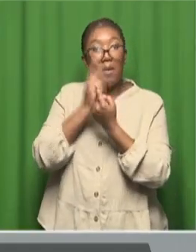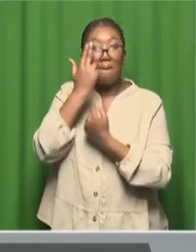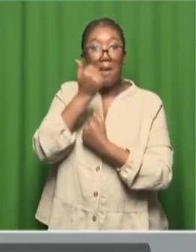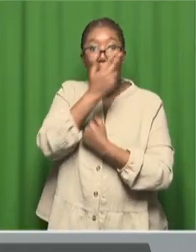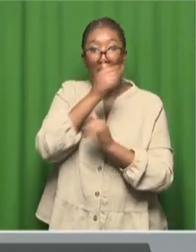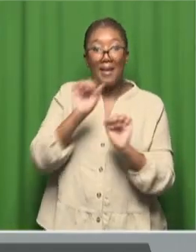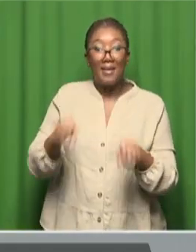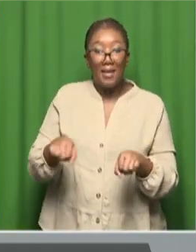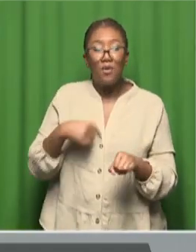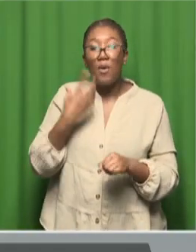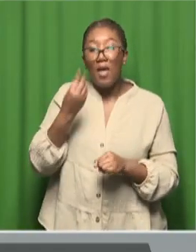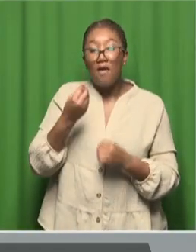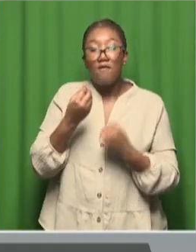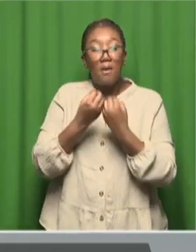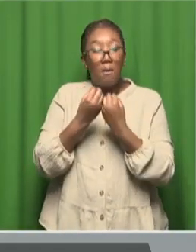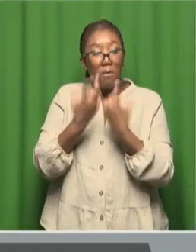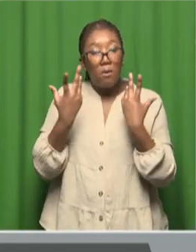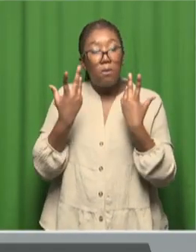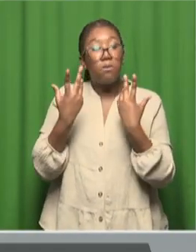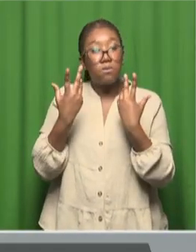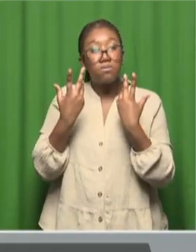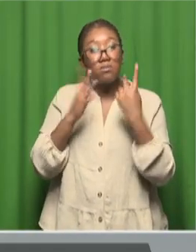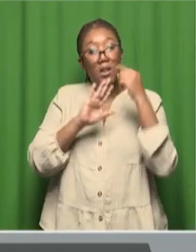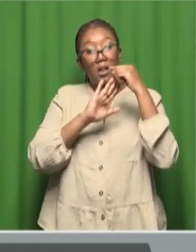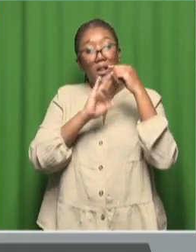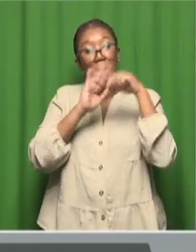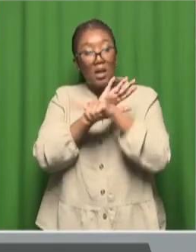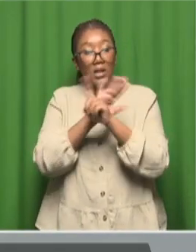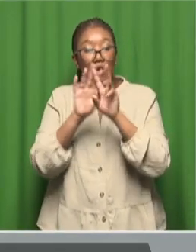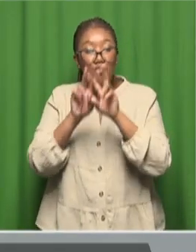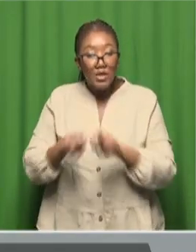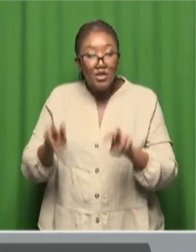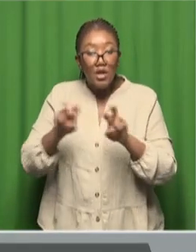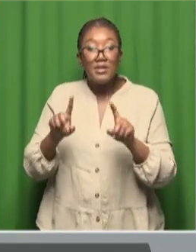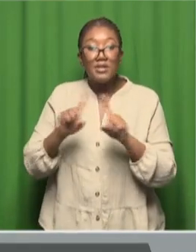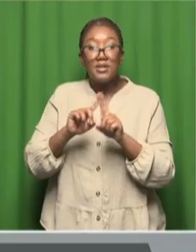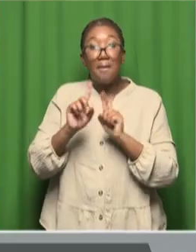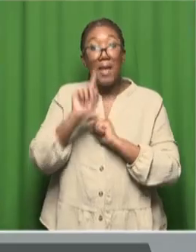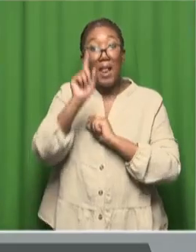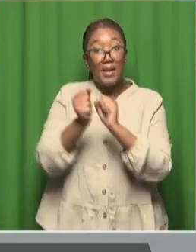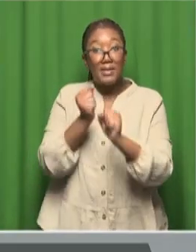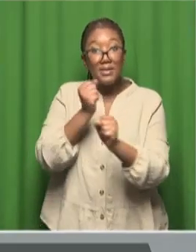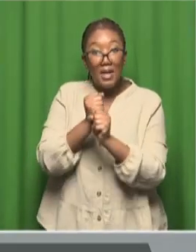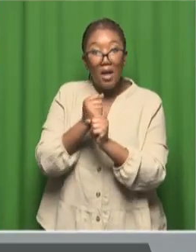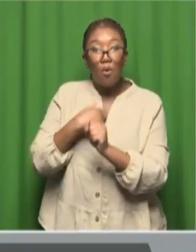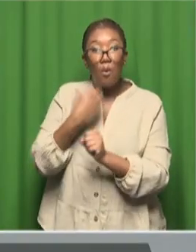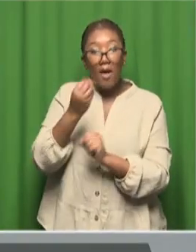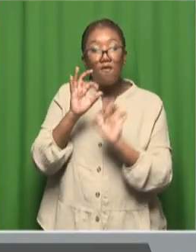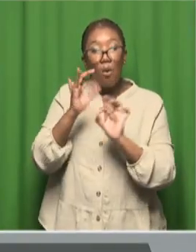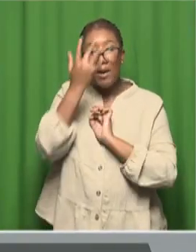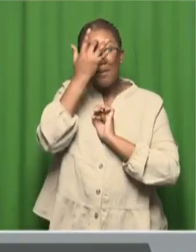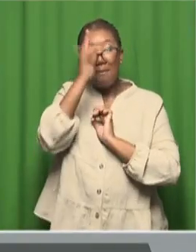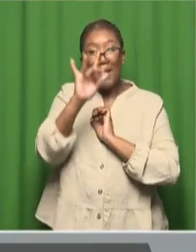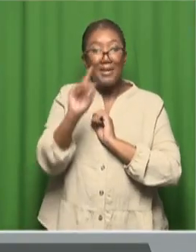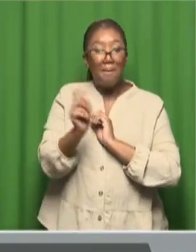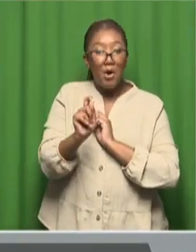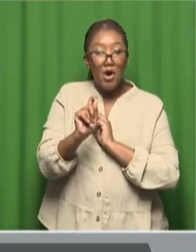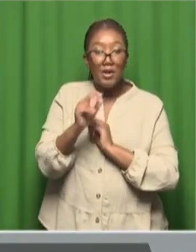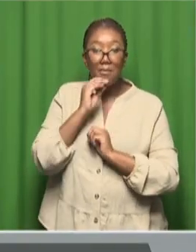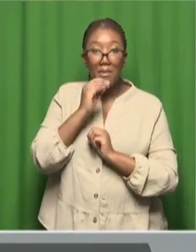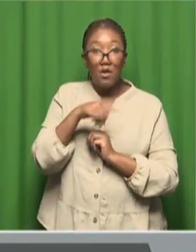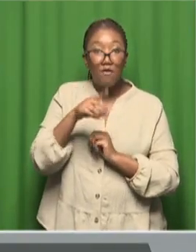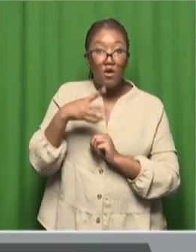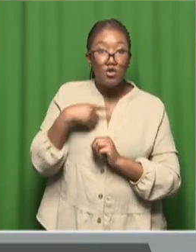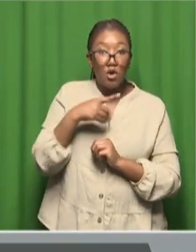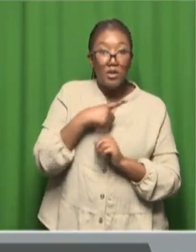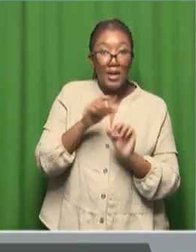there's a whole host of research that's being done. Next year, we have smart pens being available, so patients and doctors can then determine